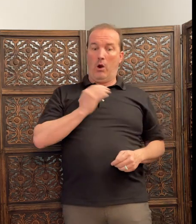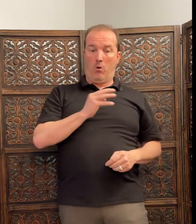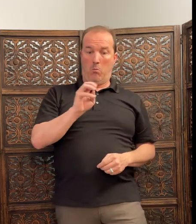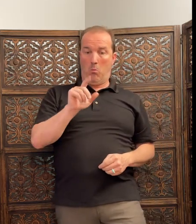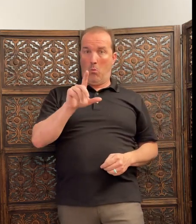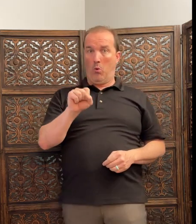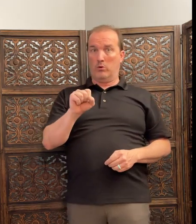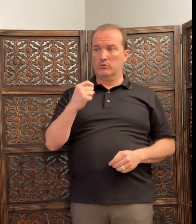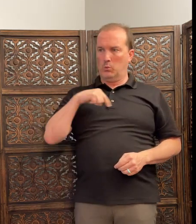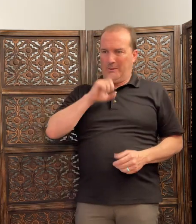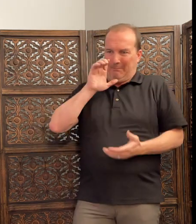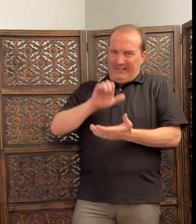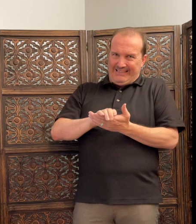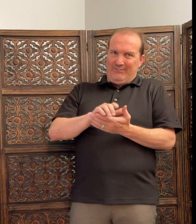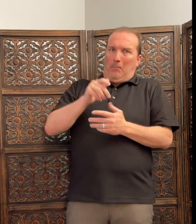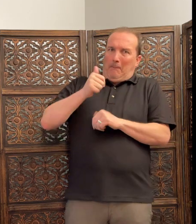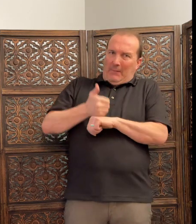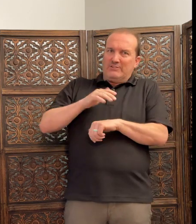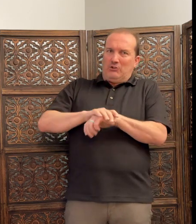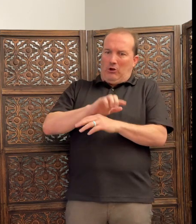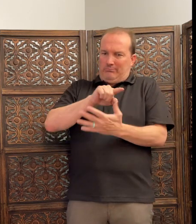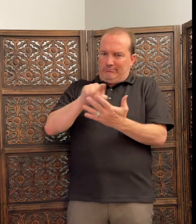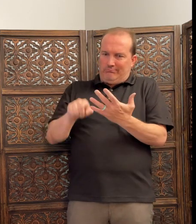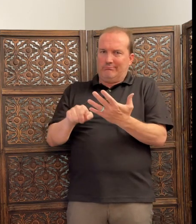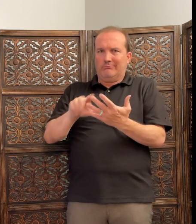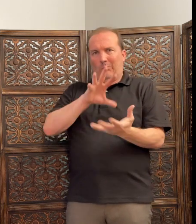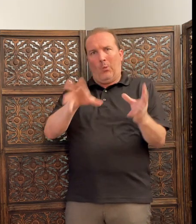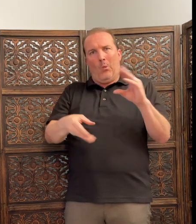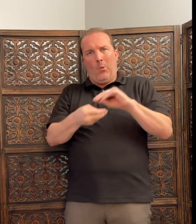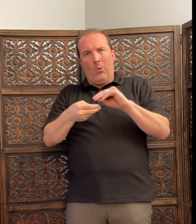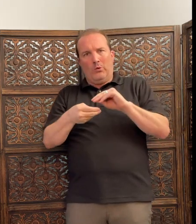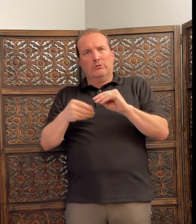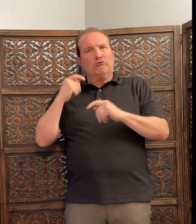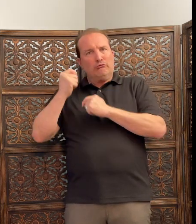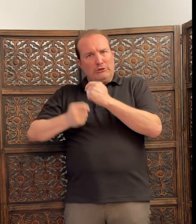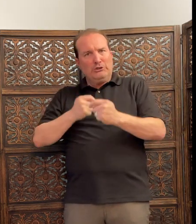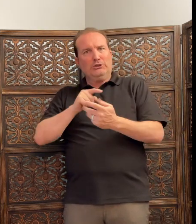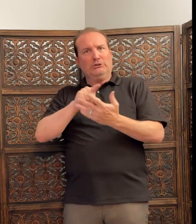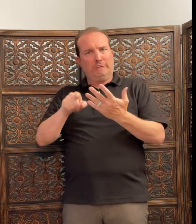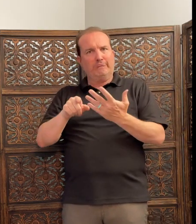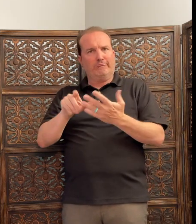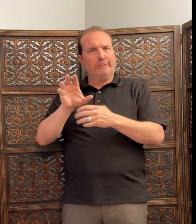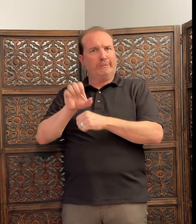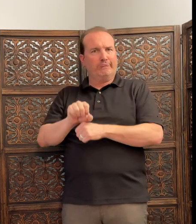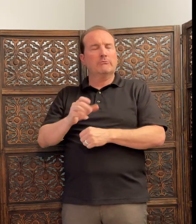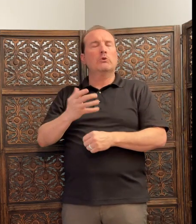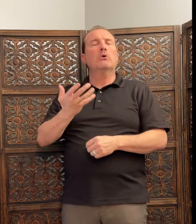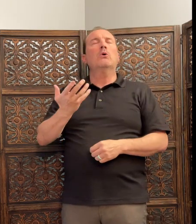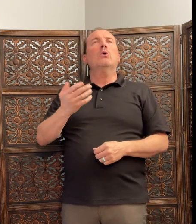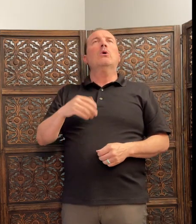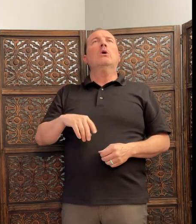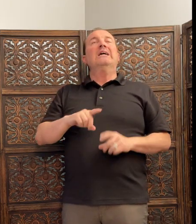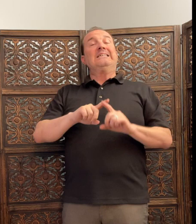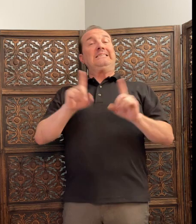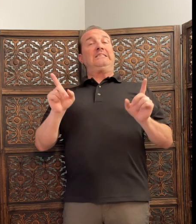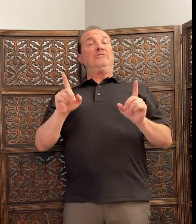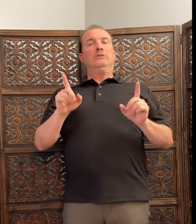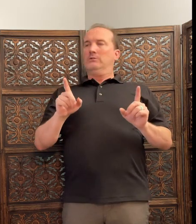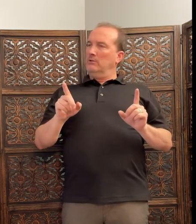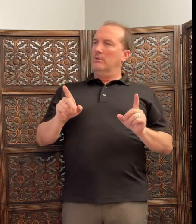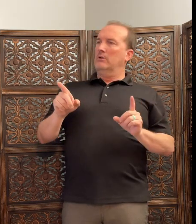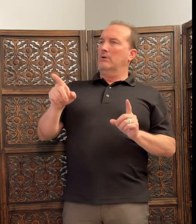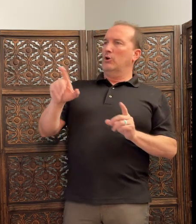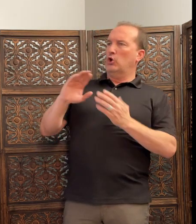reinforce who people in a community believe themselves to be, as part of this greater whole. Difference points to how